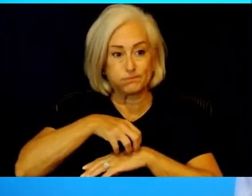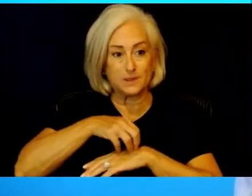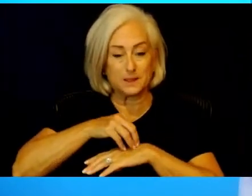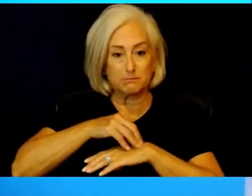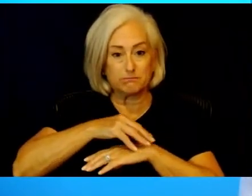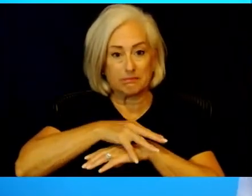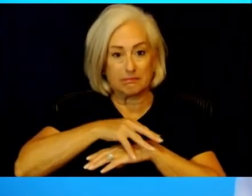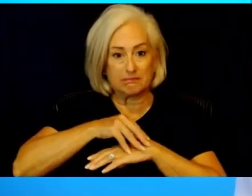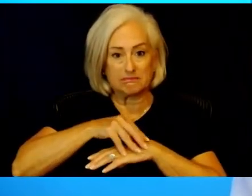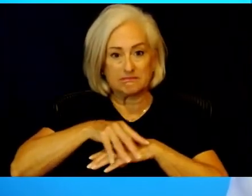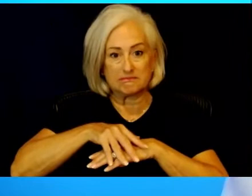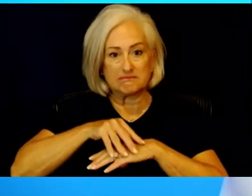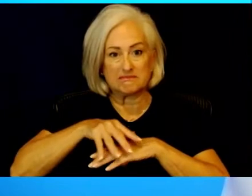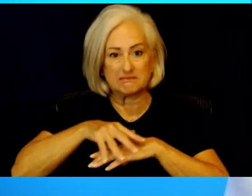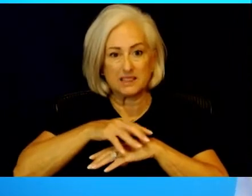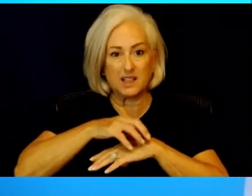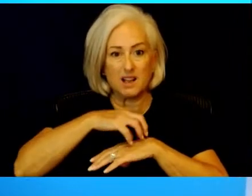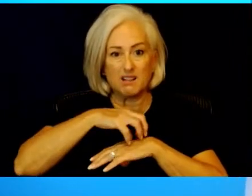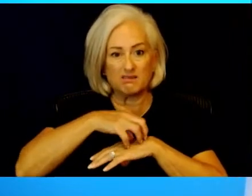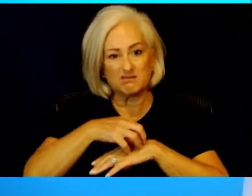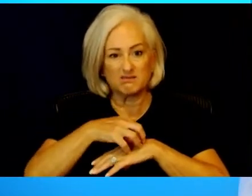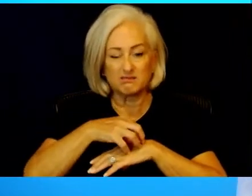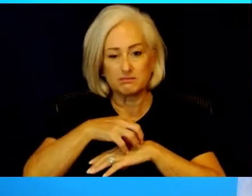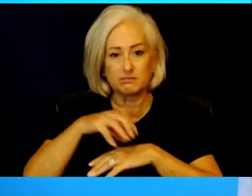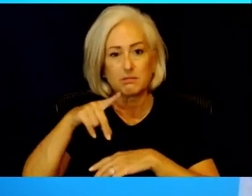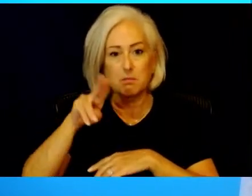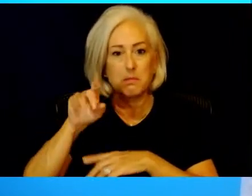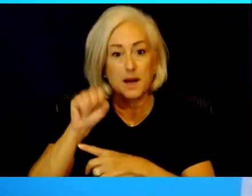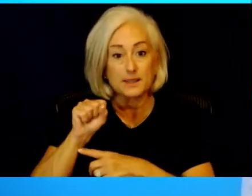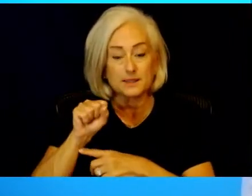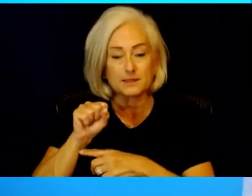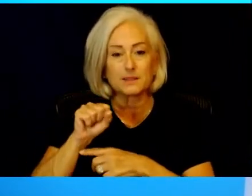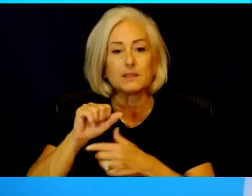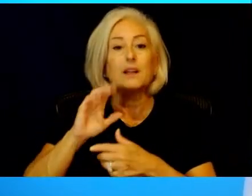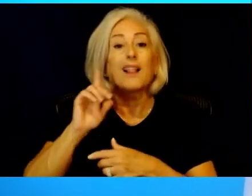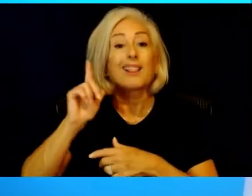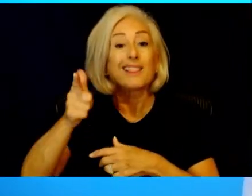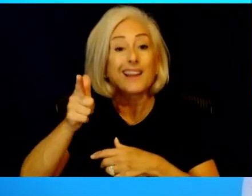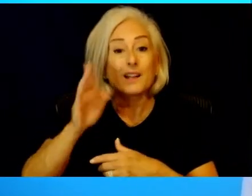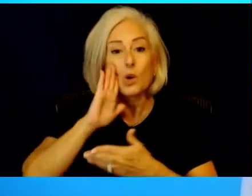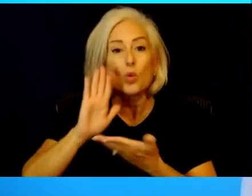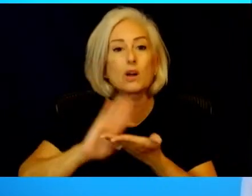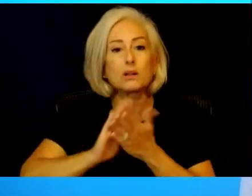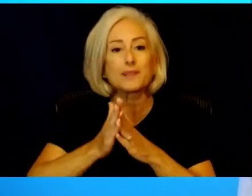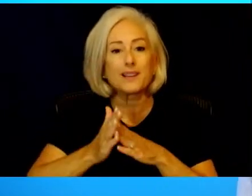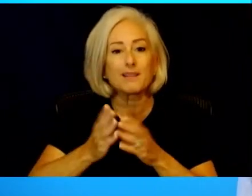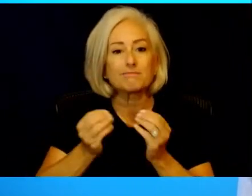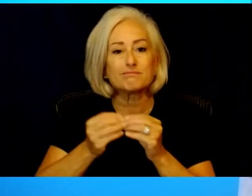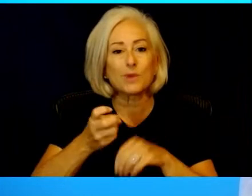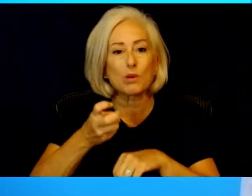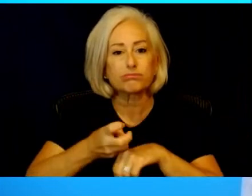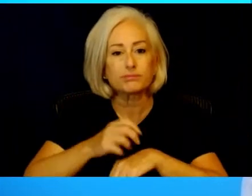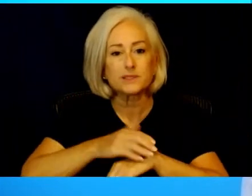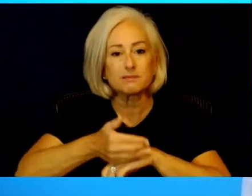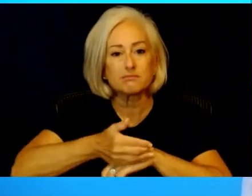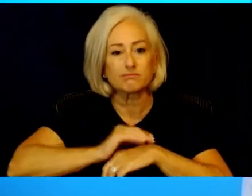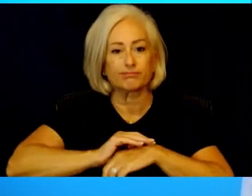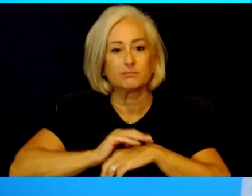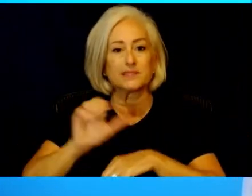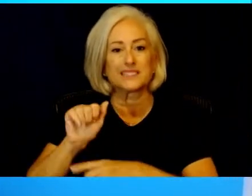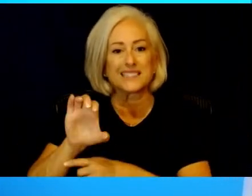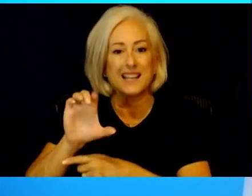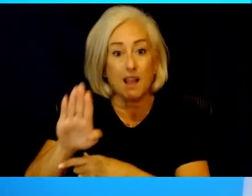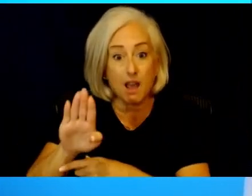pustules, just as you said. They will eventually scab over, again, similar to chickenpox. And once that happens, you are no